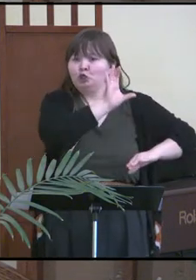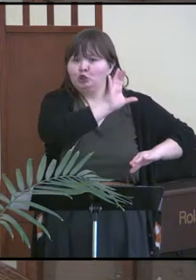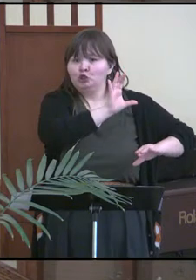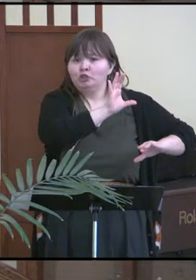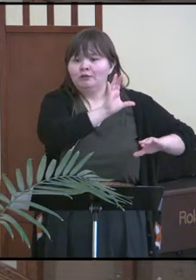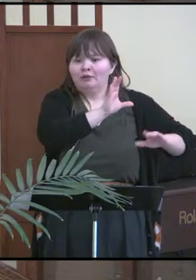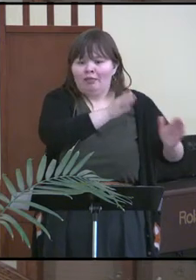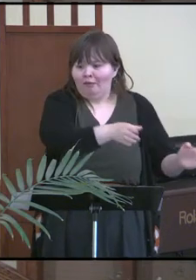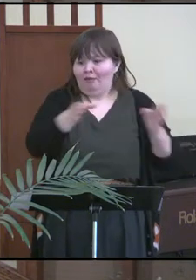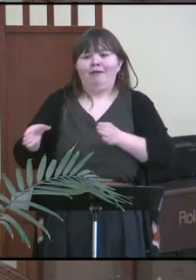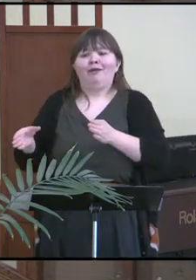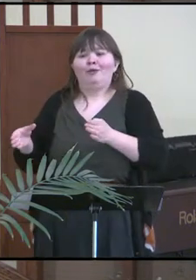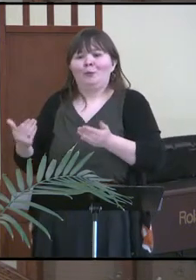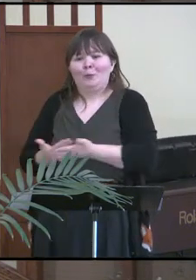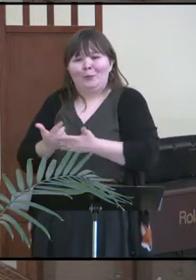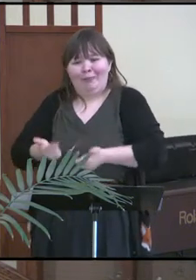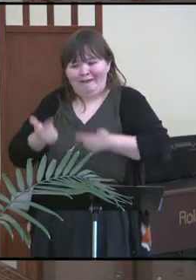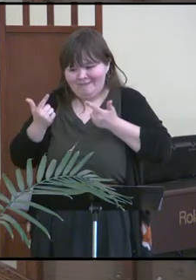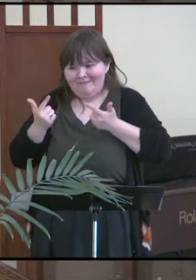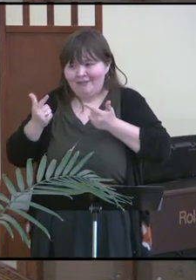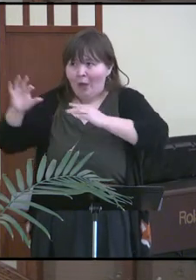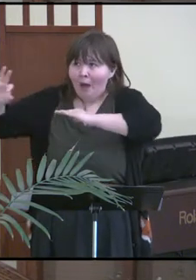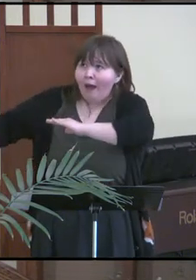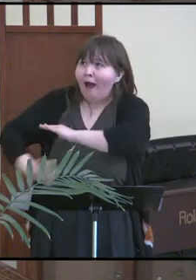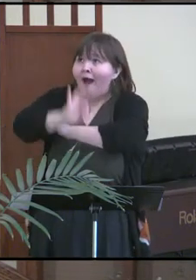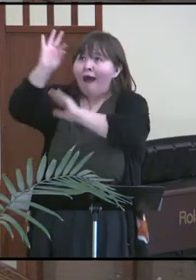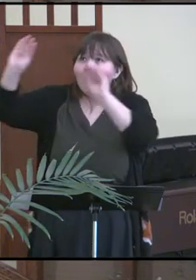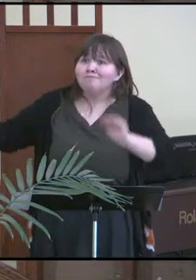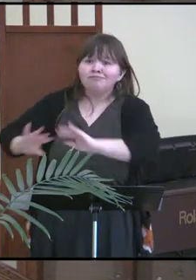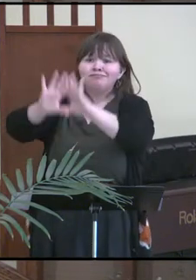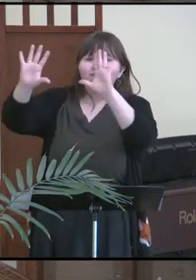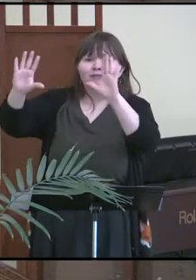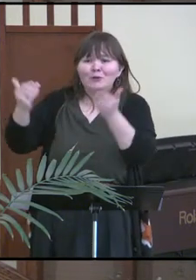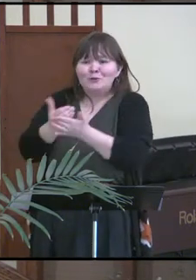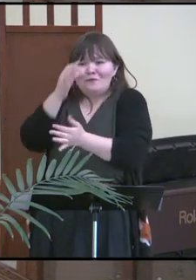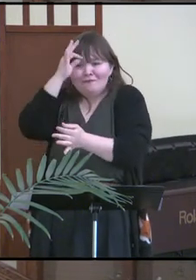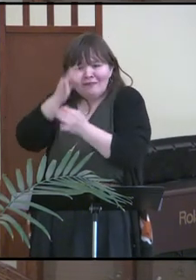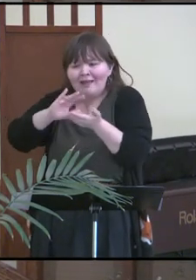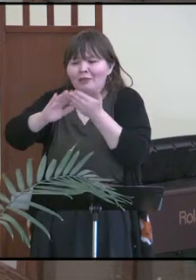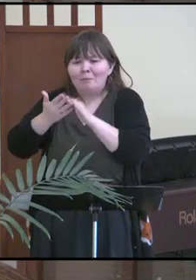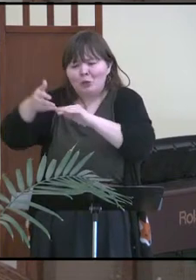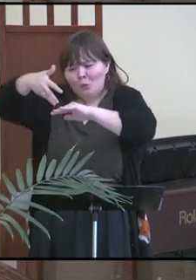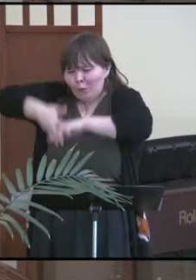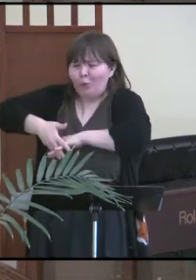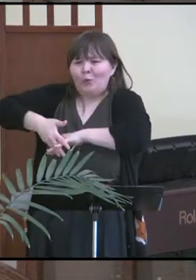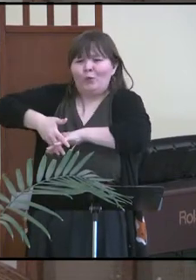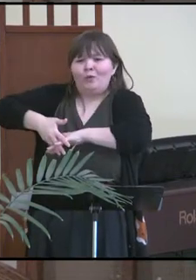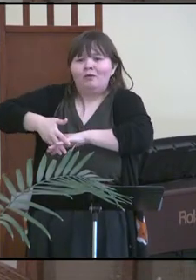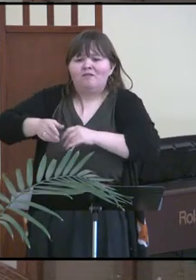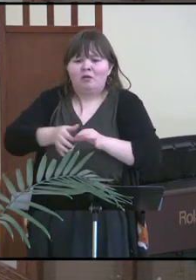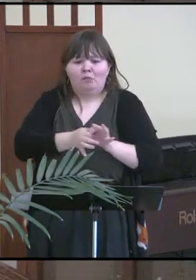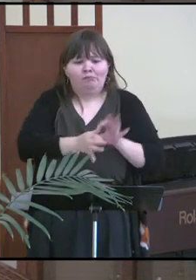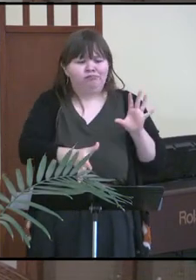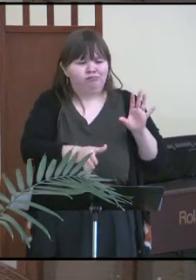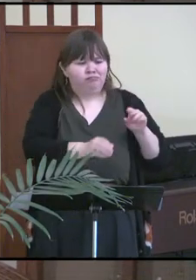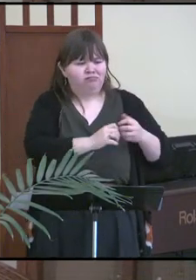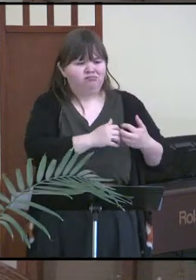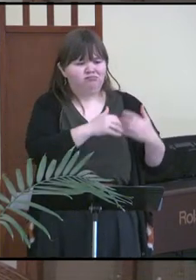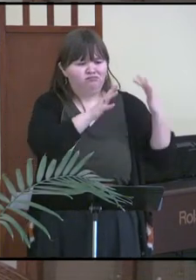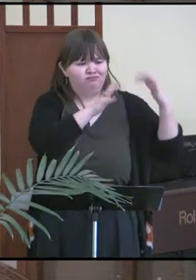just a few days, the dawning of a new ministry and faith community took root from a splintered